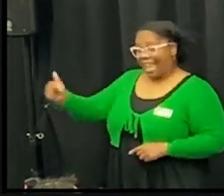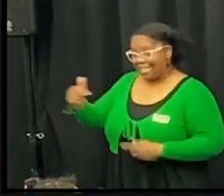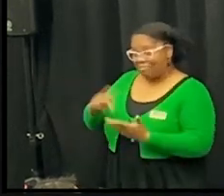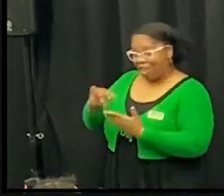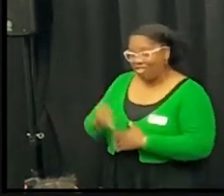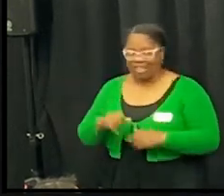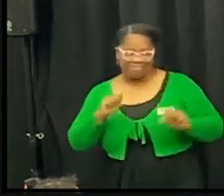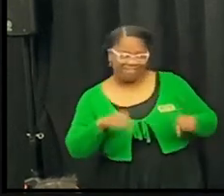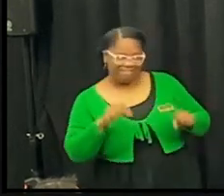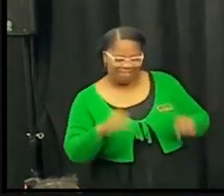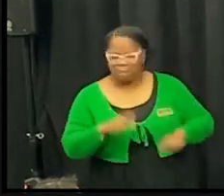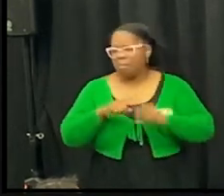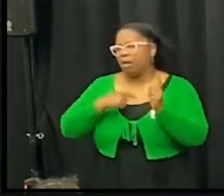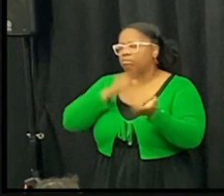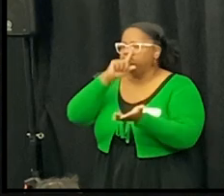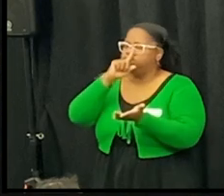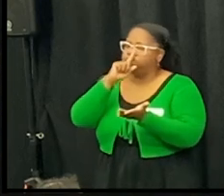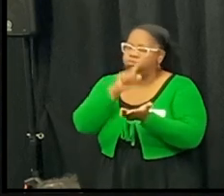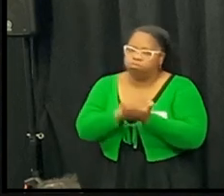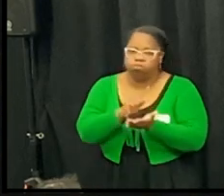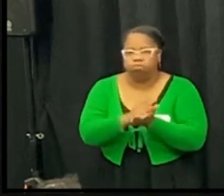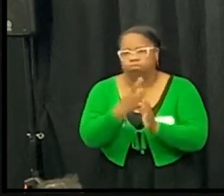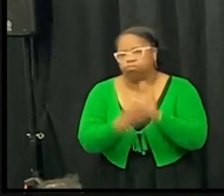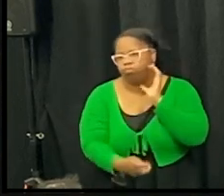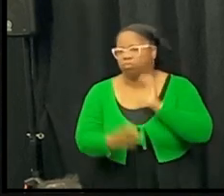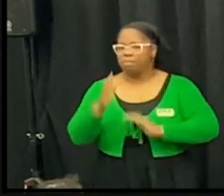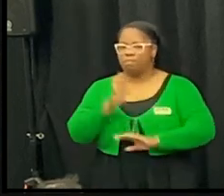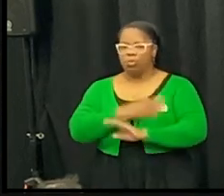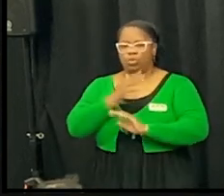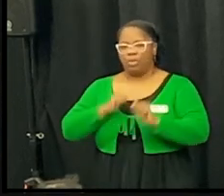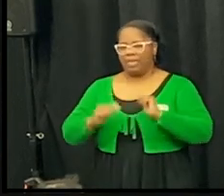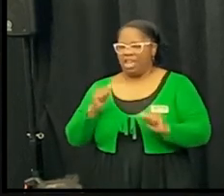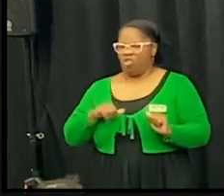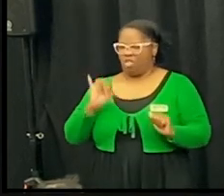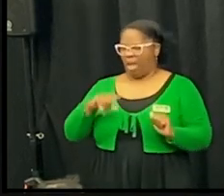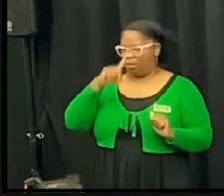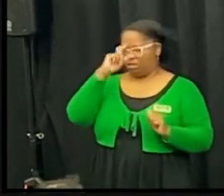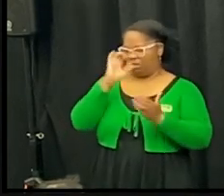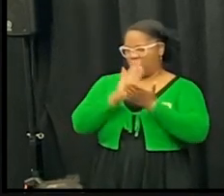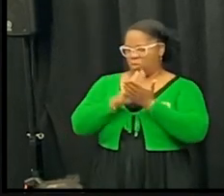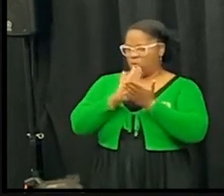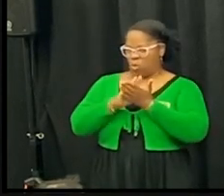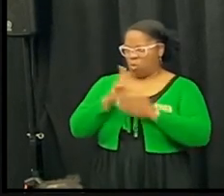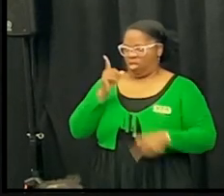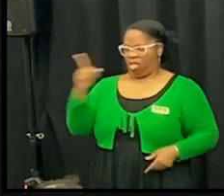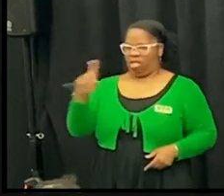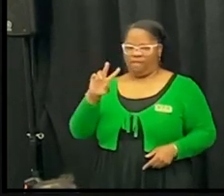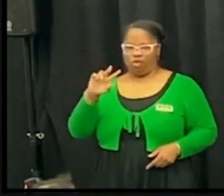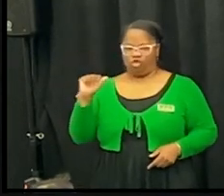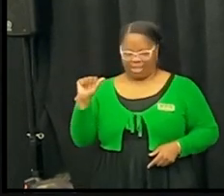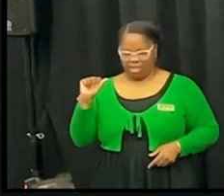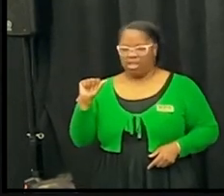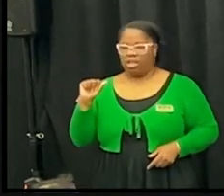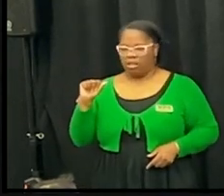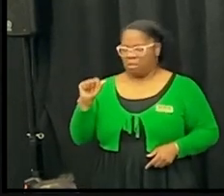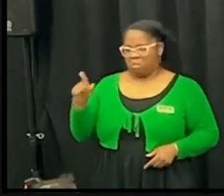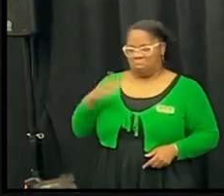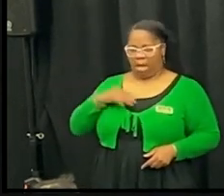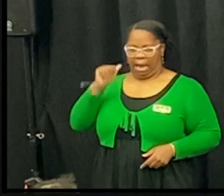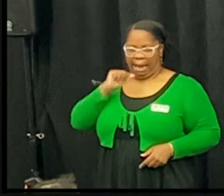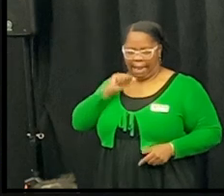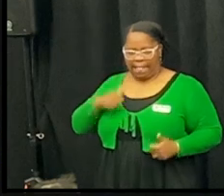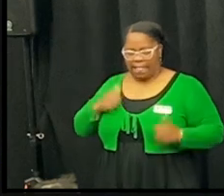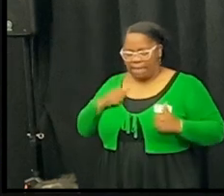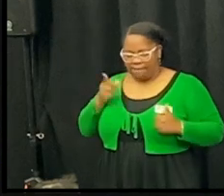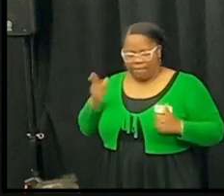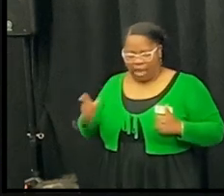That I really fell in love with musical theater. And I remember that was like a summer school in Virginia where my aunt was living